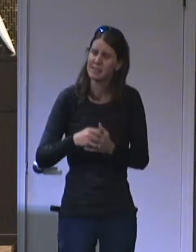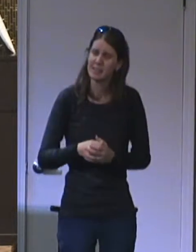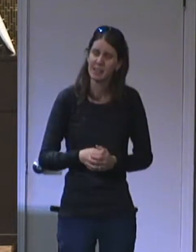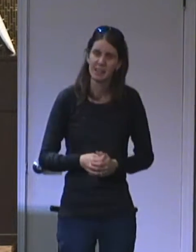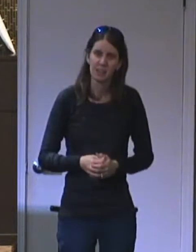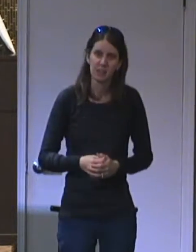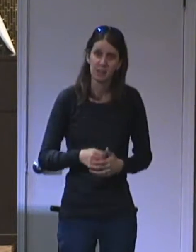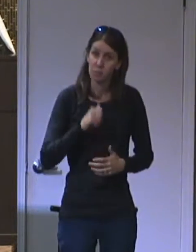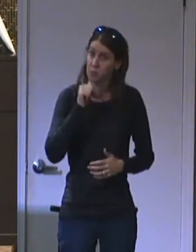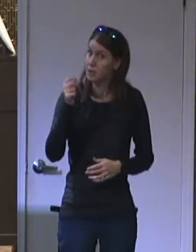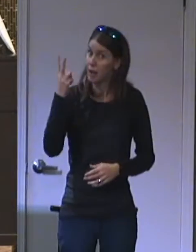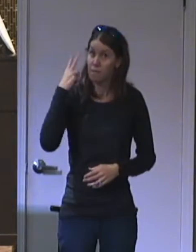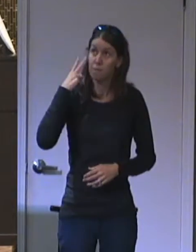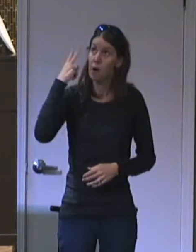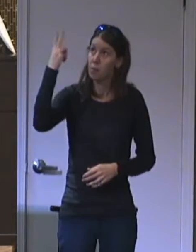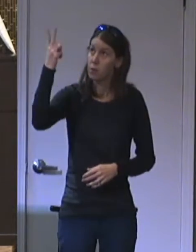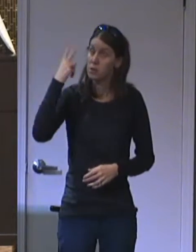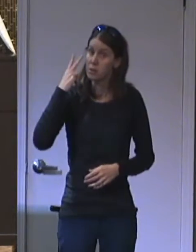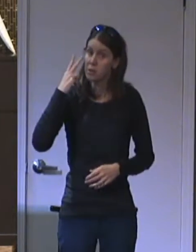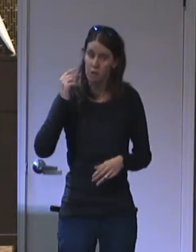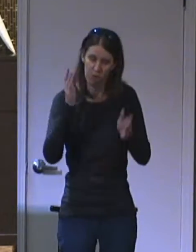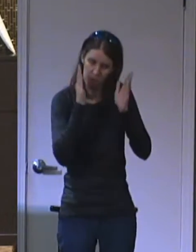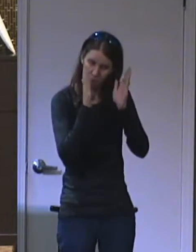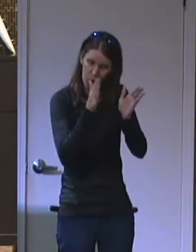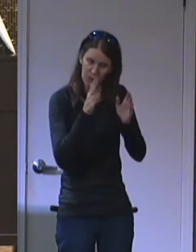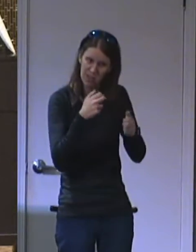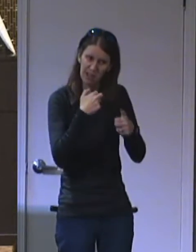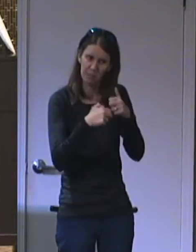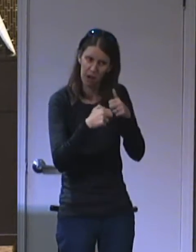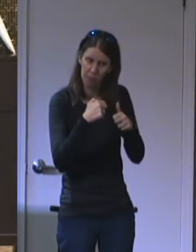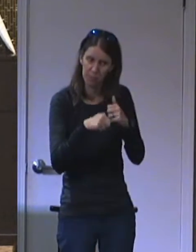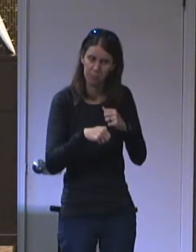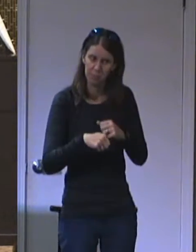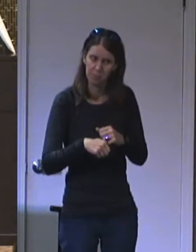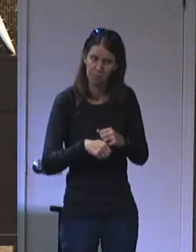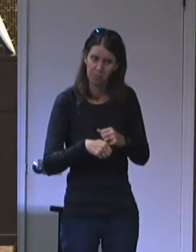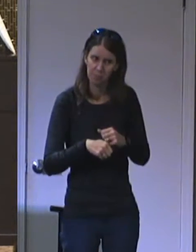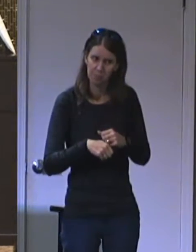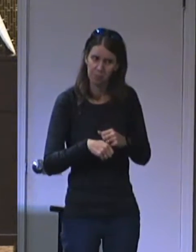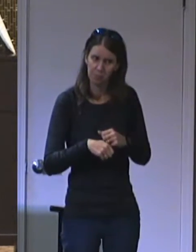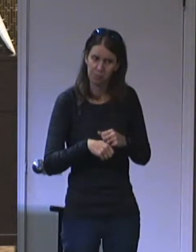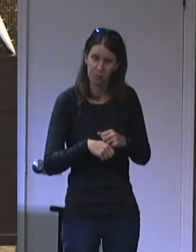because we've taken our eyes off the Lord and we've put them on our issues.